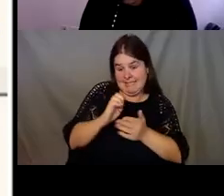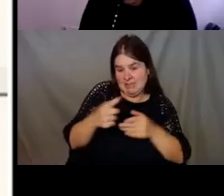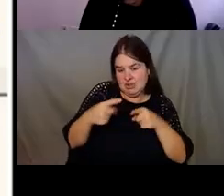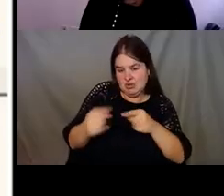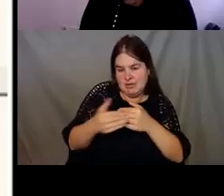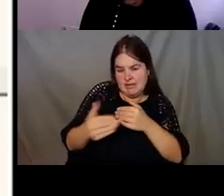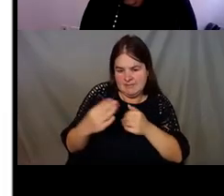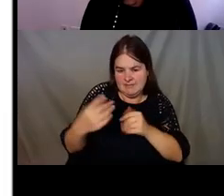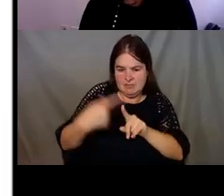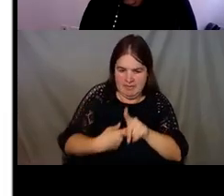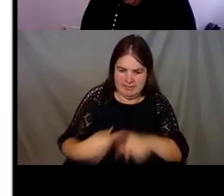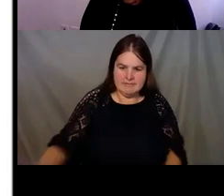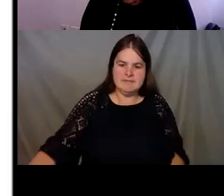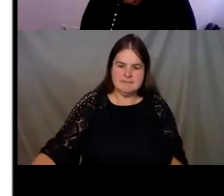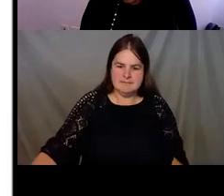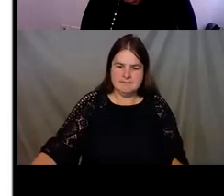months.